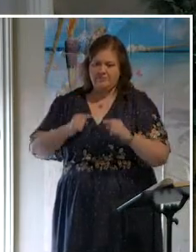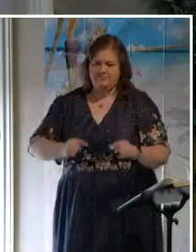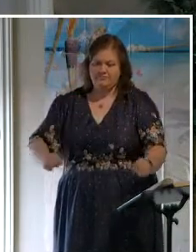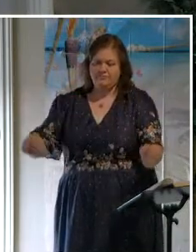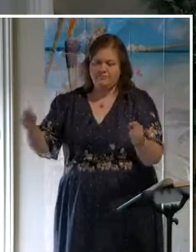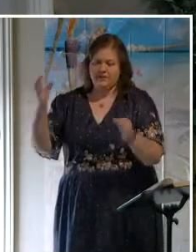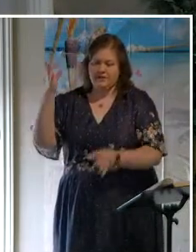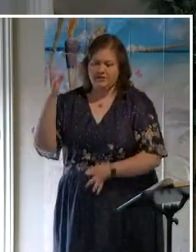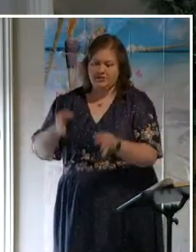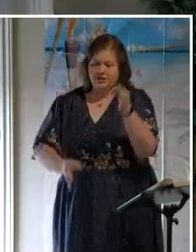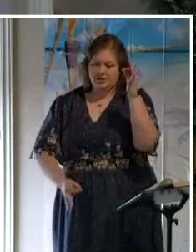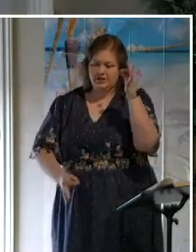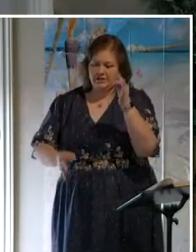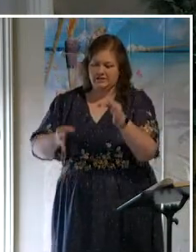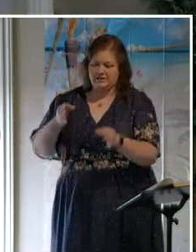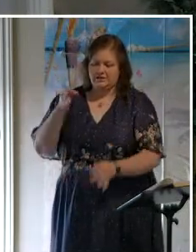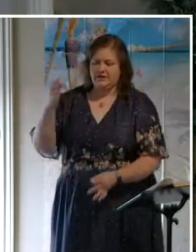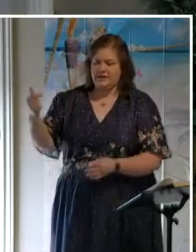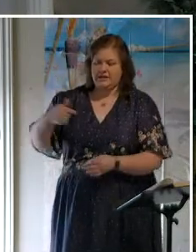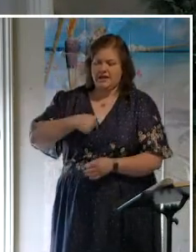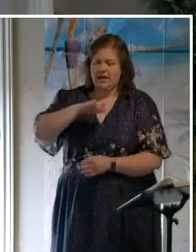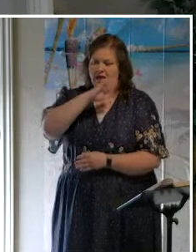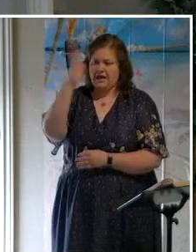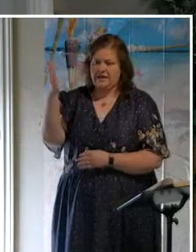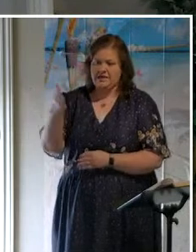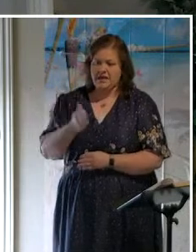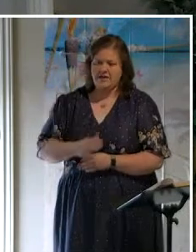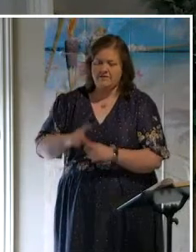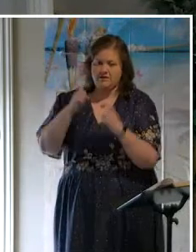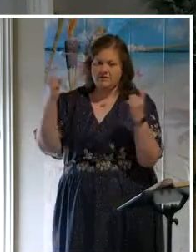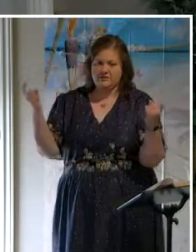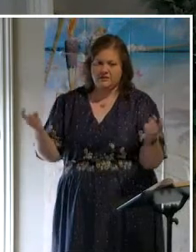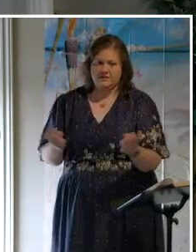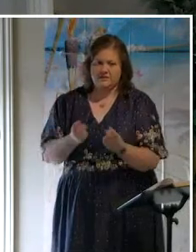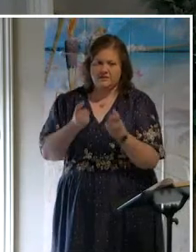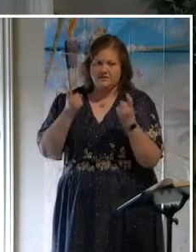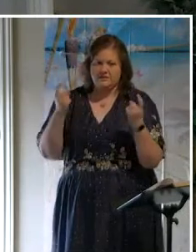proclaimed, "Justify had never sinned.